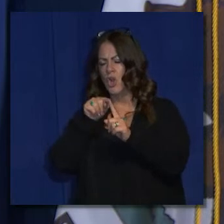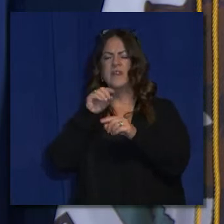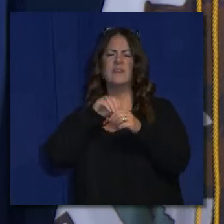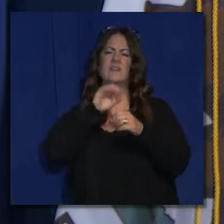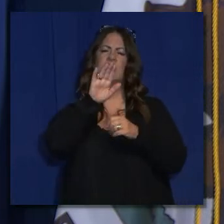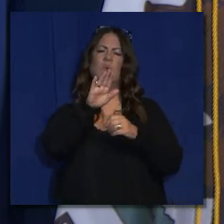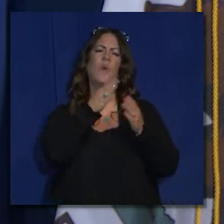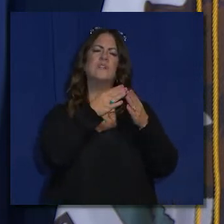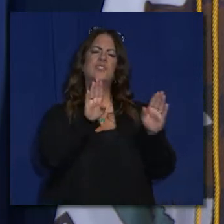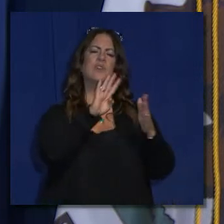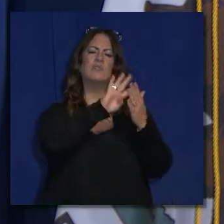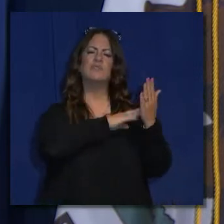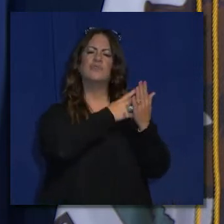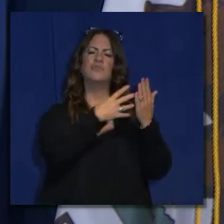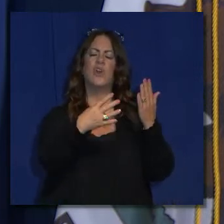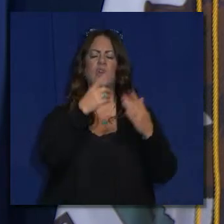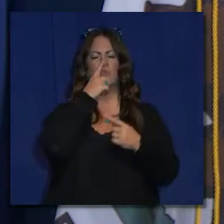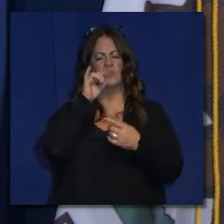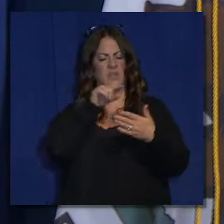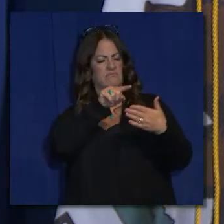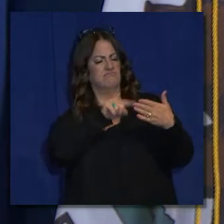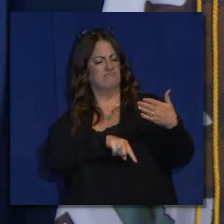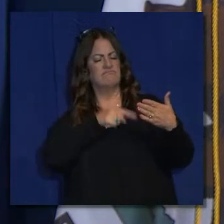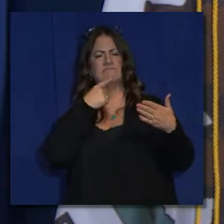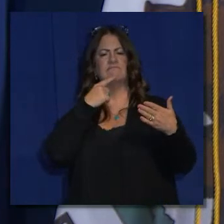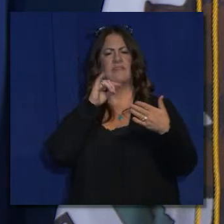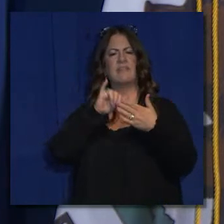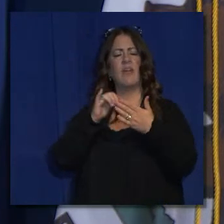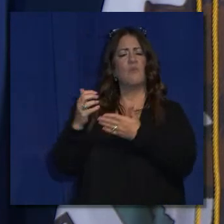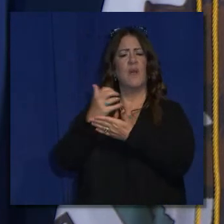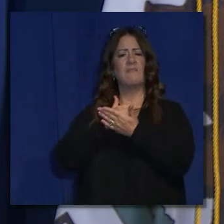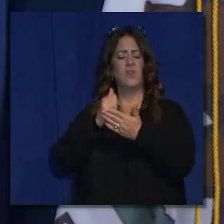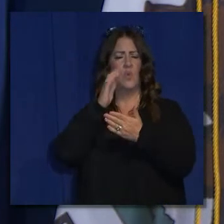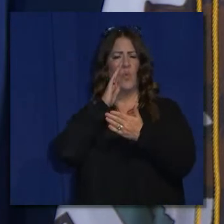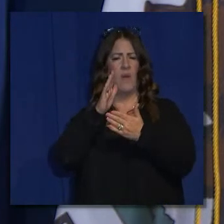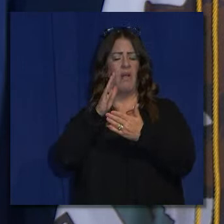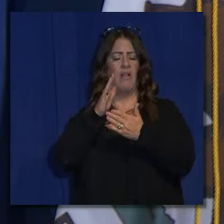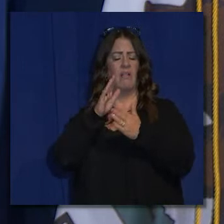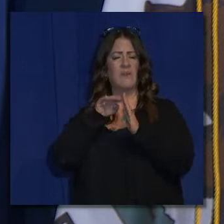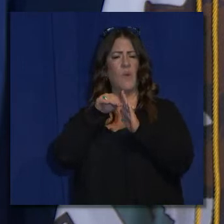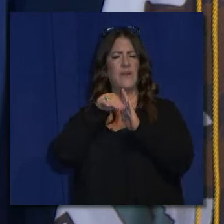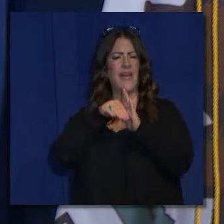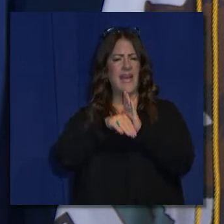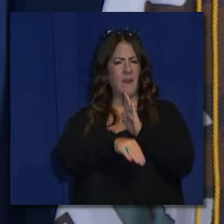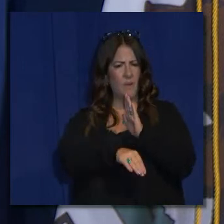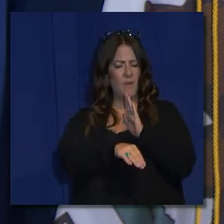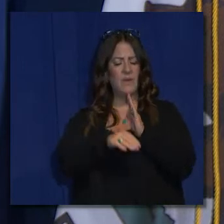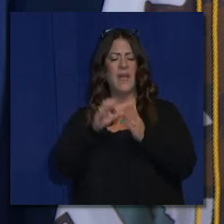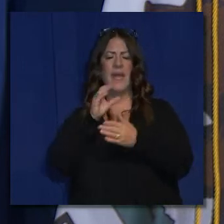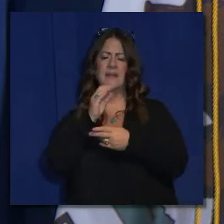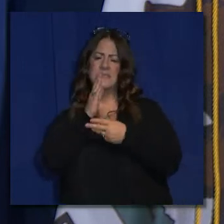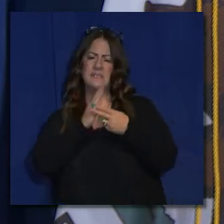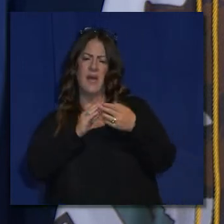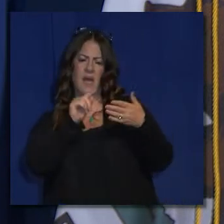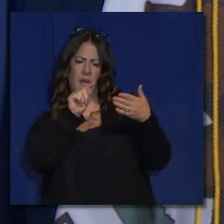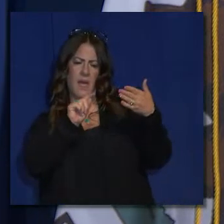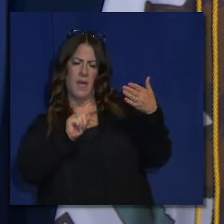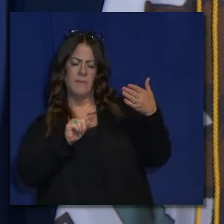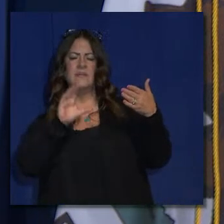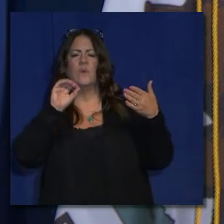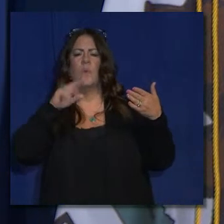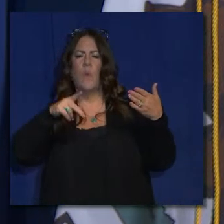charts. Some of them look like revenues actually projected to go down, and some of it is